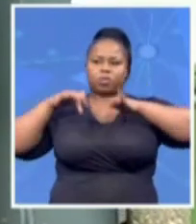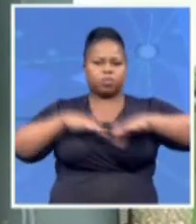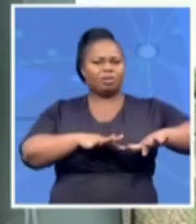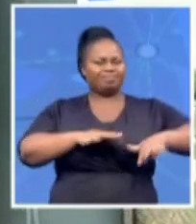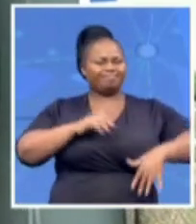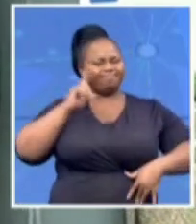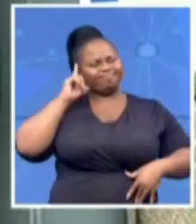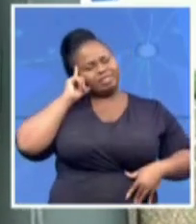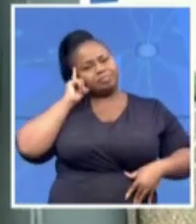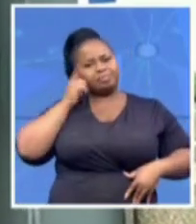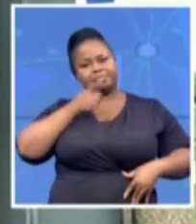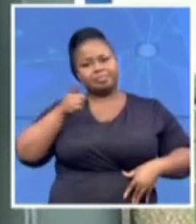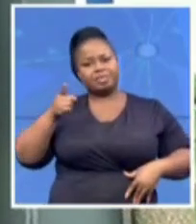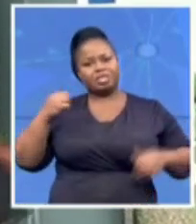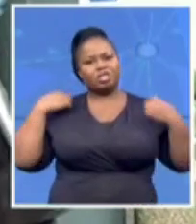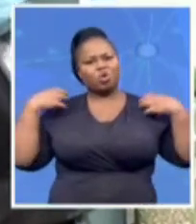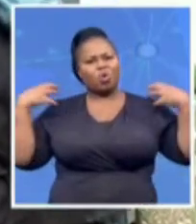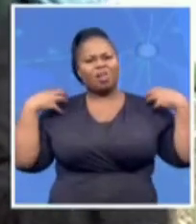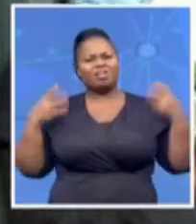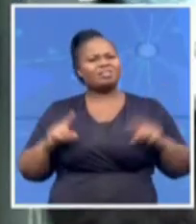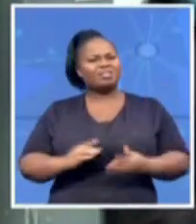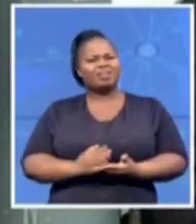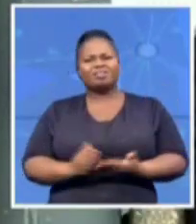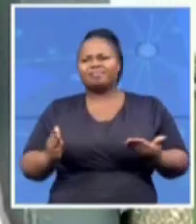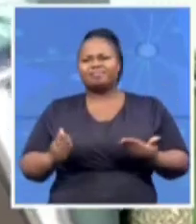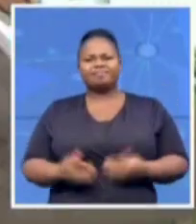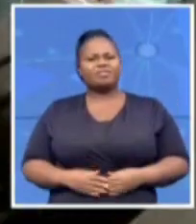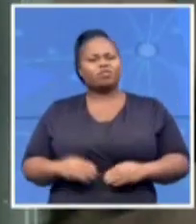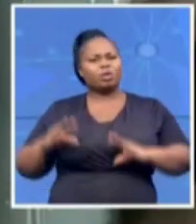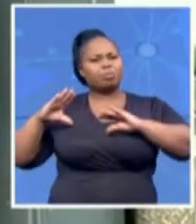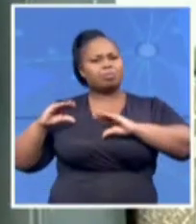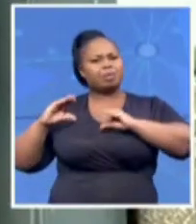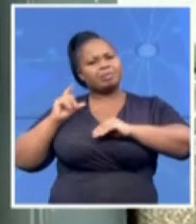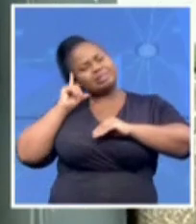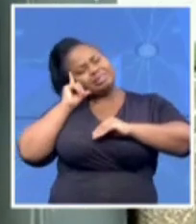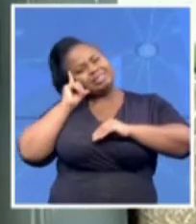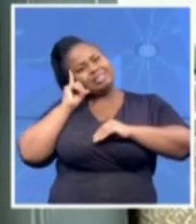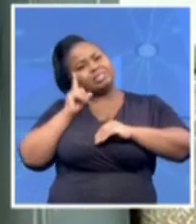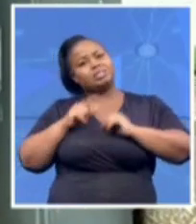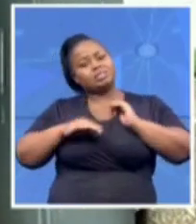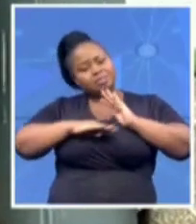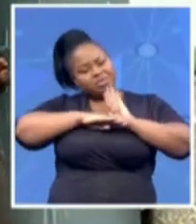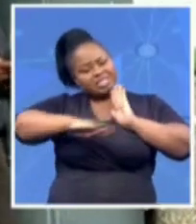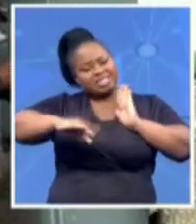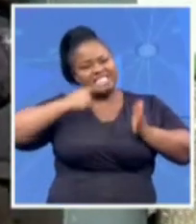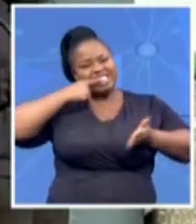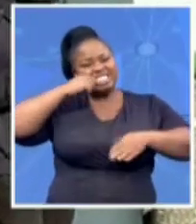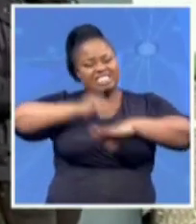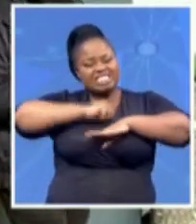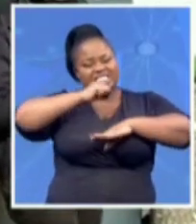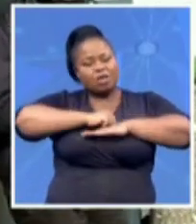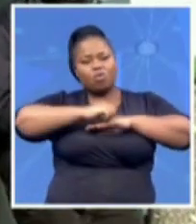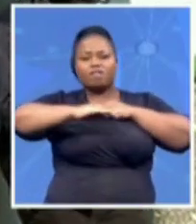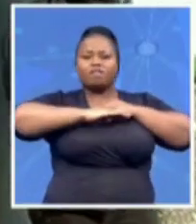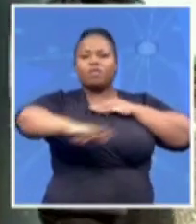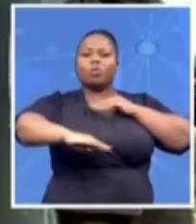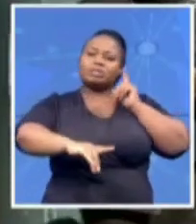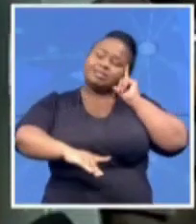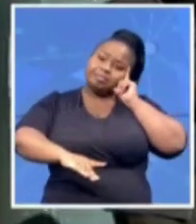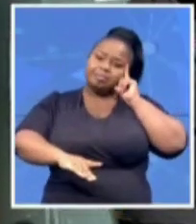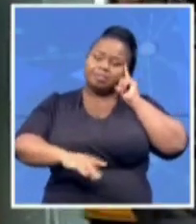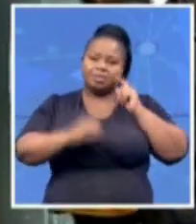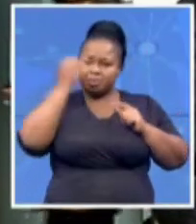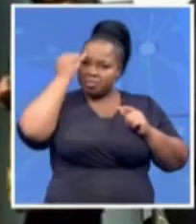not even have mattresses. They literally sleep on the floor. You can imagine in one hall accommodating more than